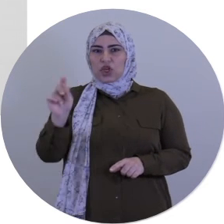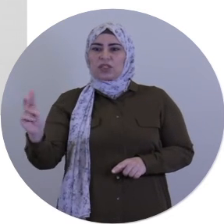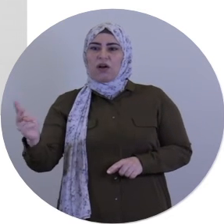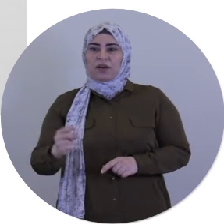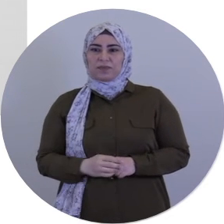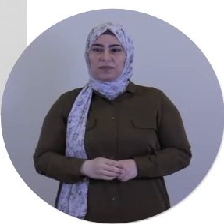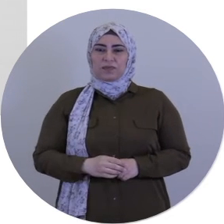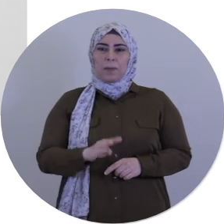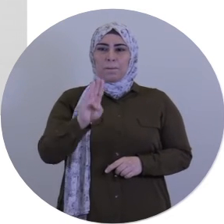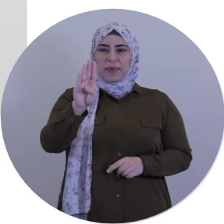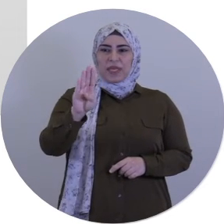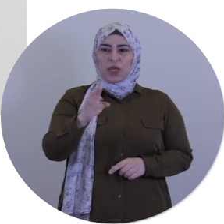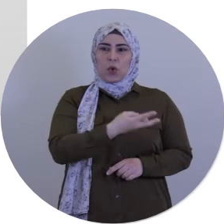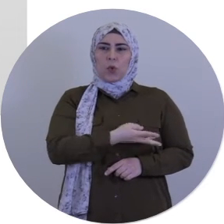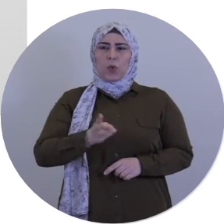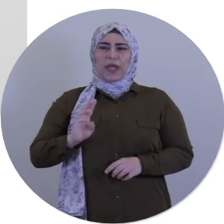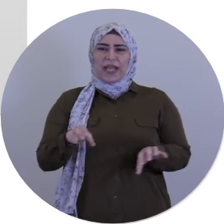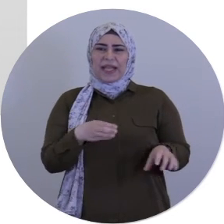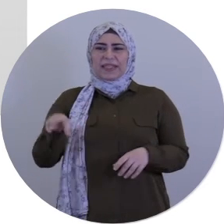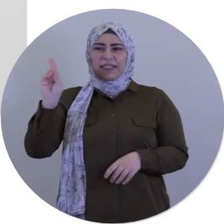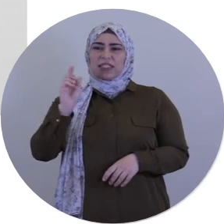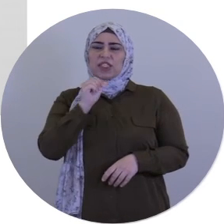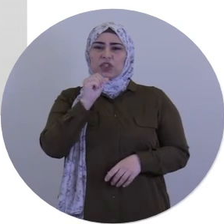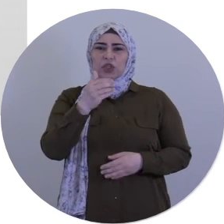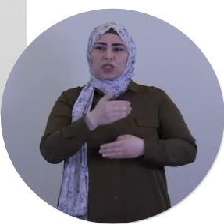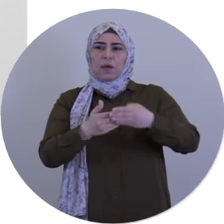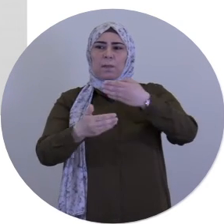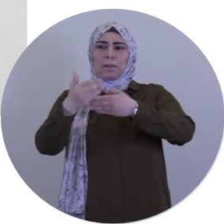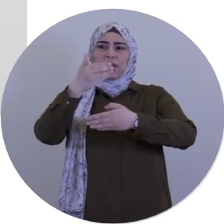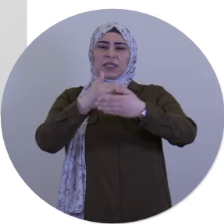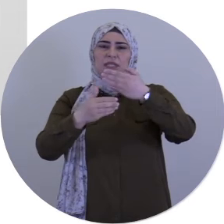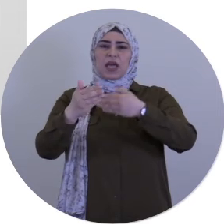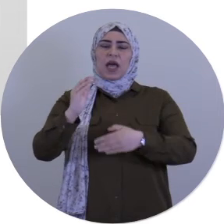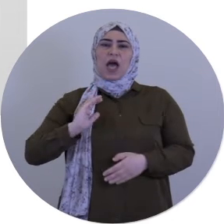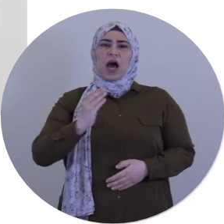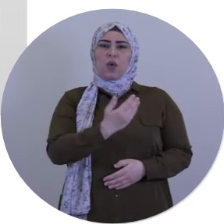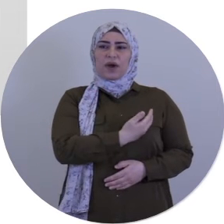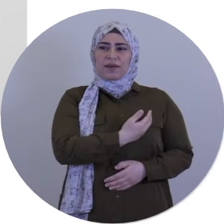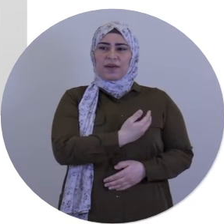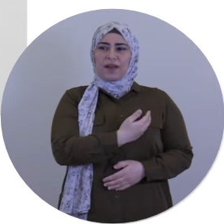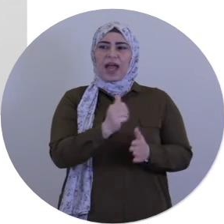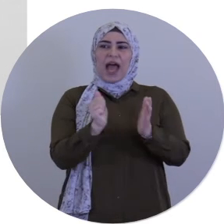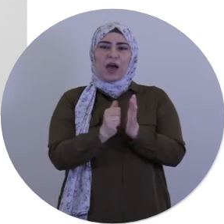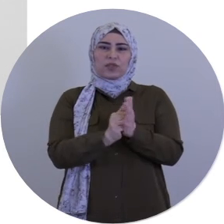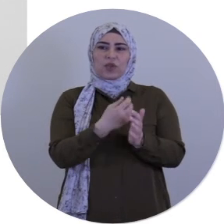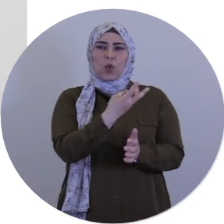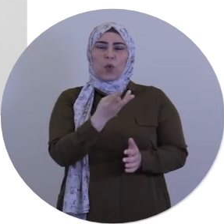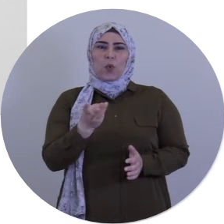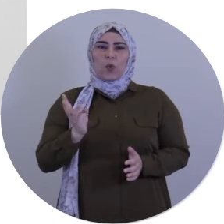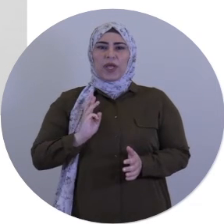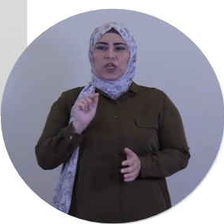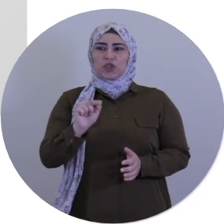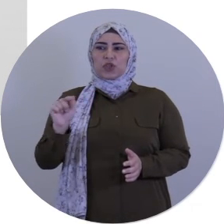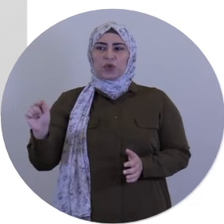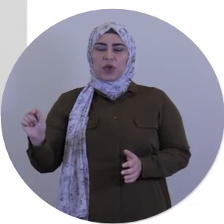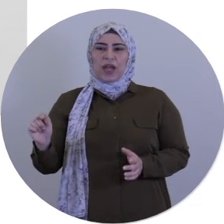house. So they did not build the house. We're going to be using build. This is our verb. We had it built by a